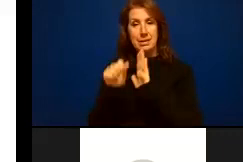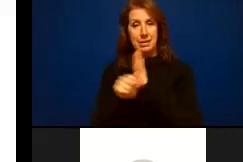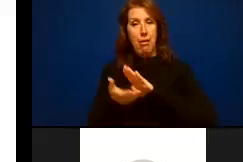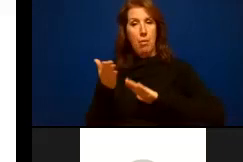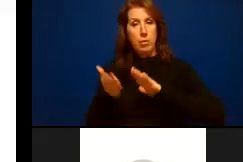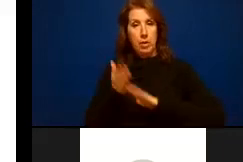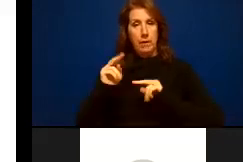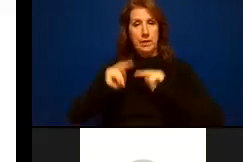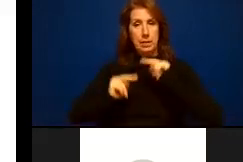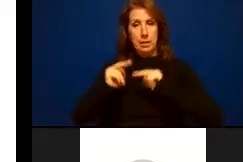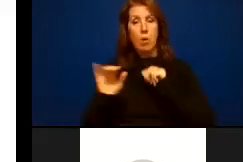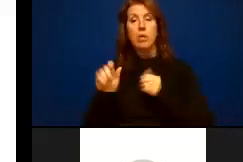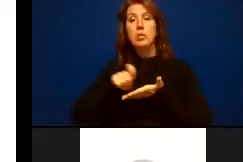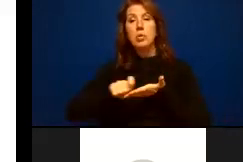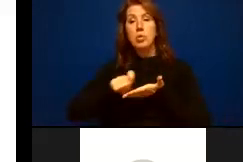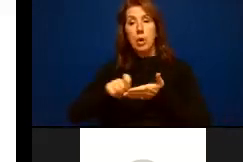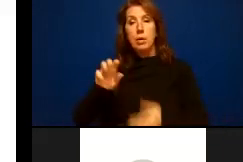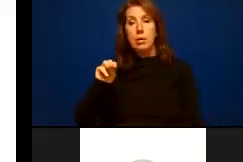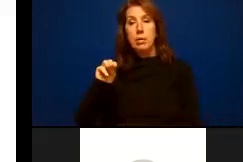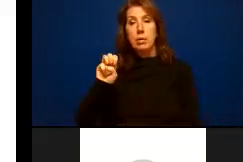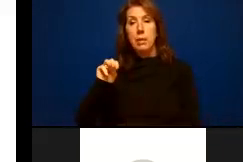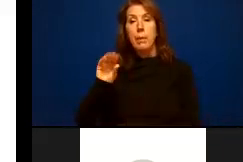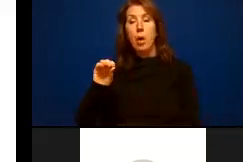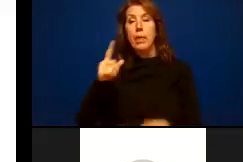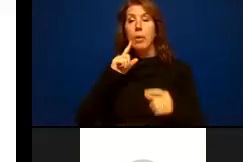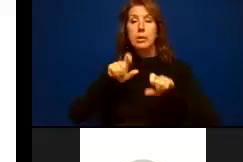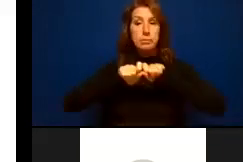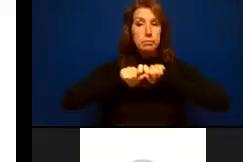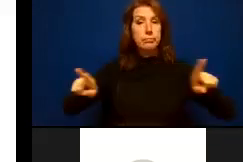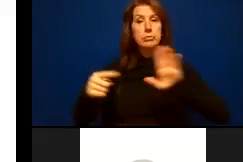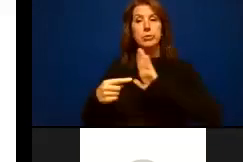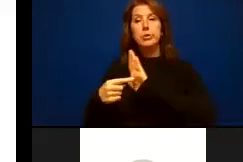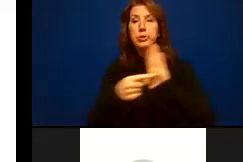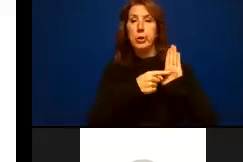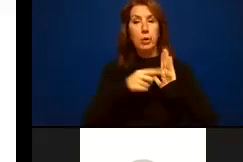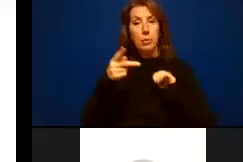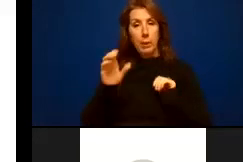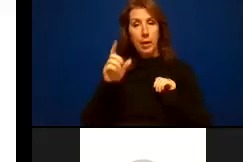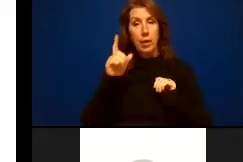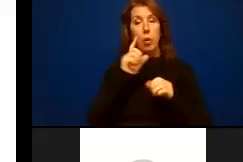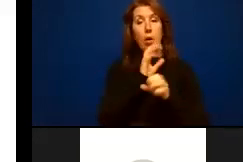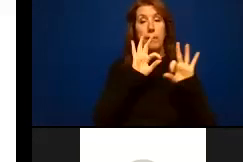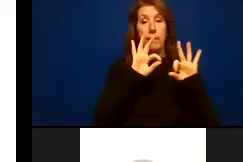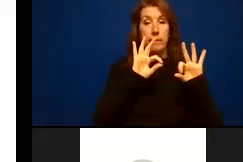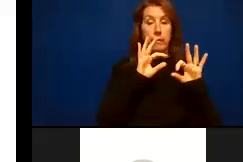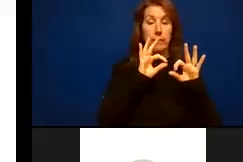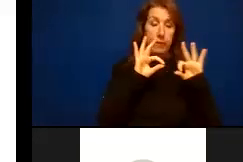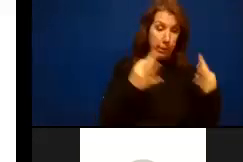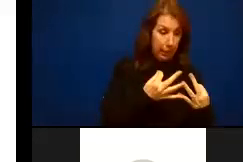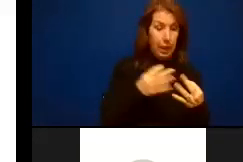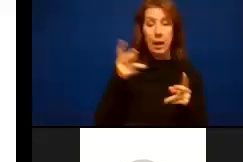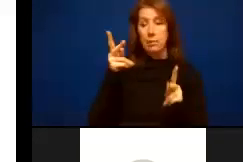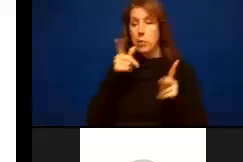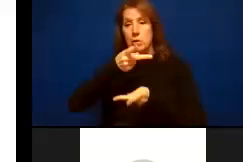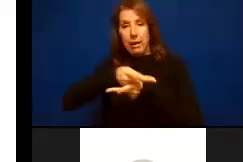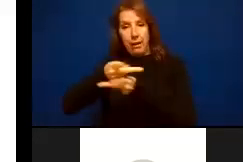wrote a memo that was published publicly to conservators and family members regarding that